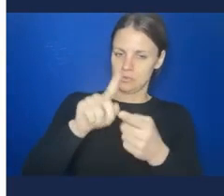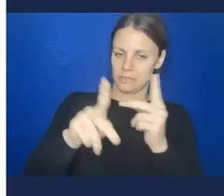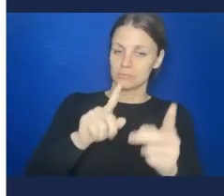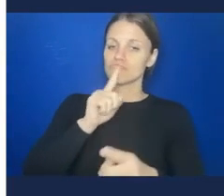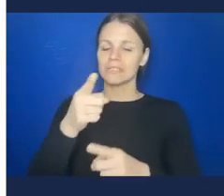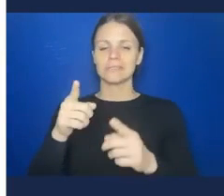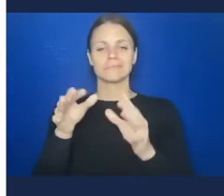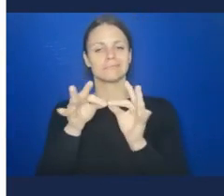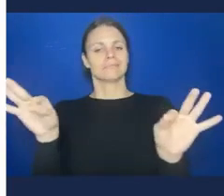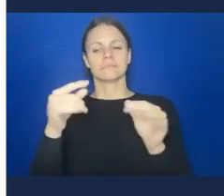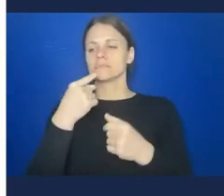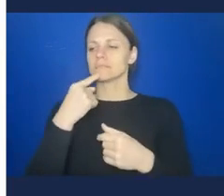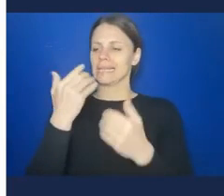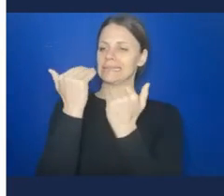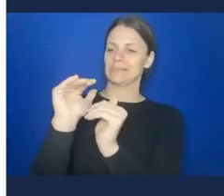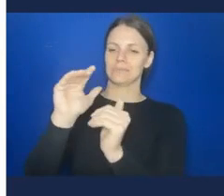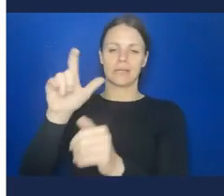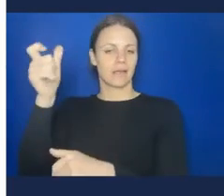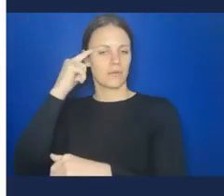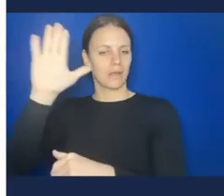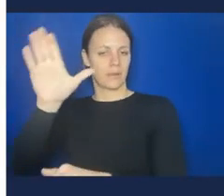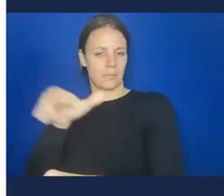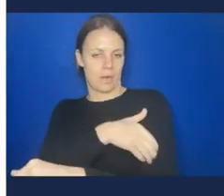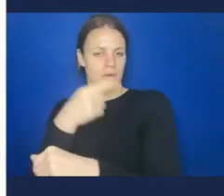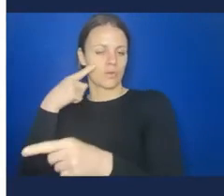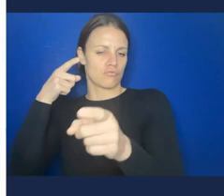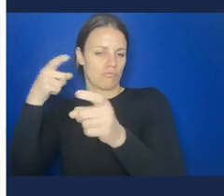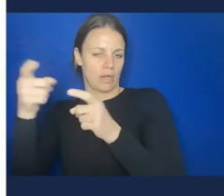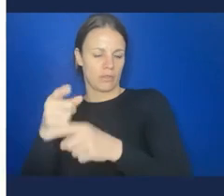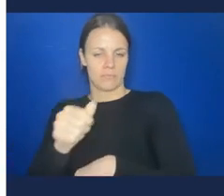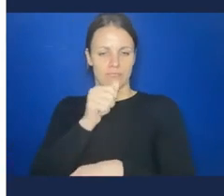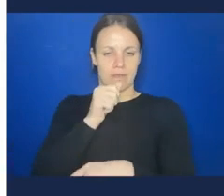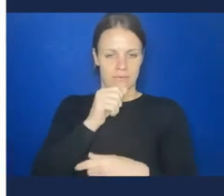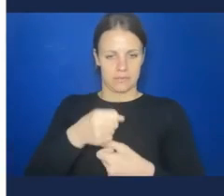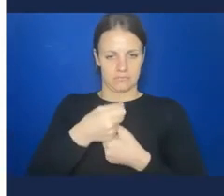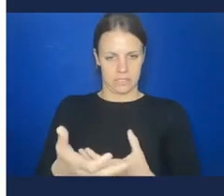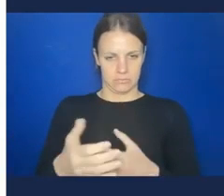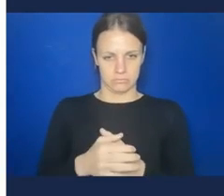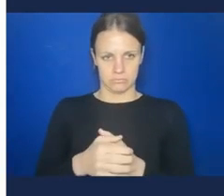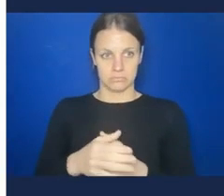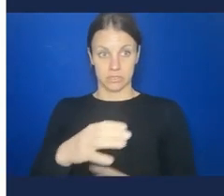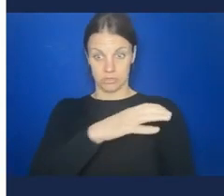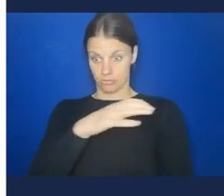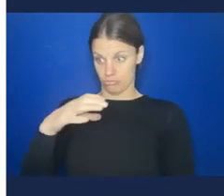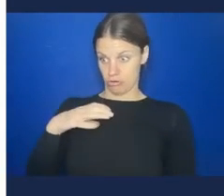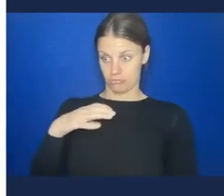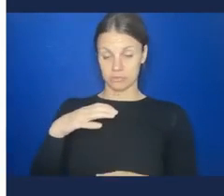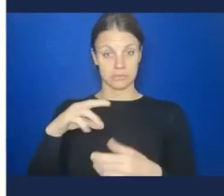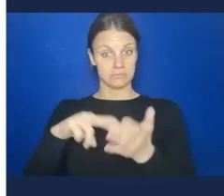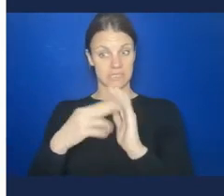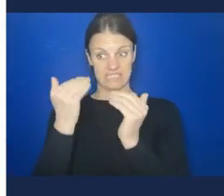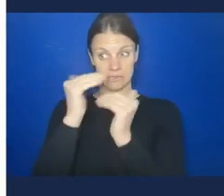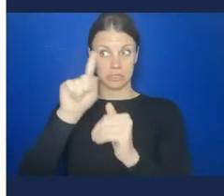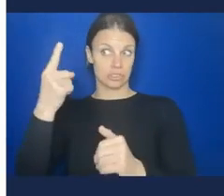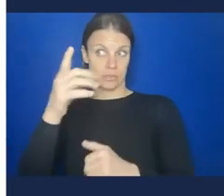government's power to regulate private speech. Now, Congress doesn't just mean Congress sitting in Washington,